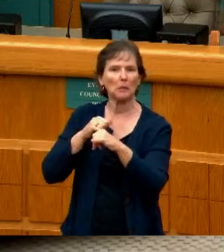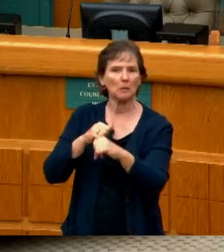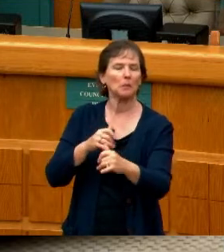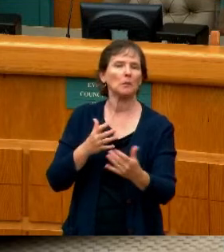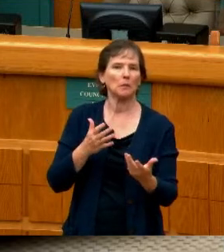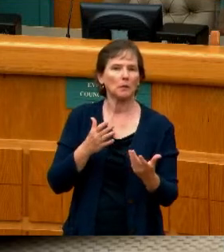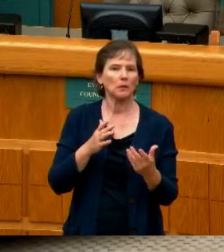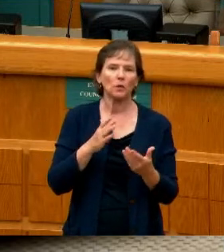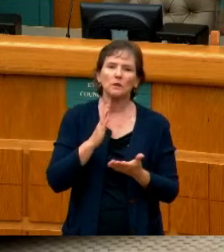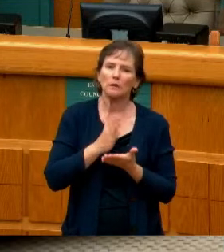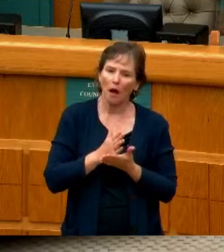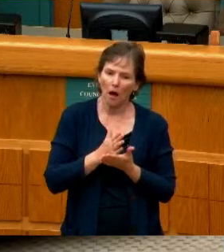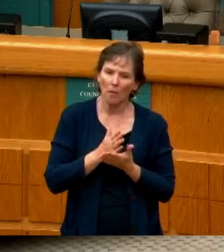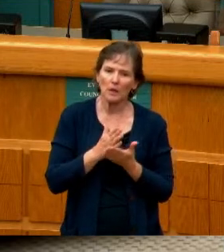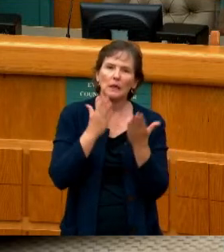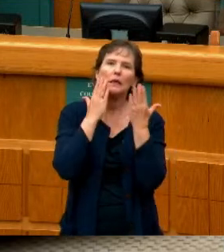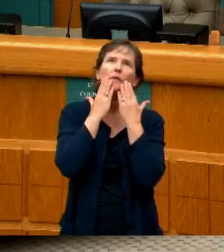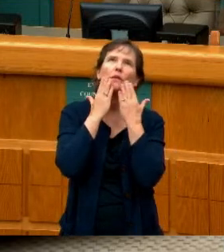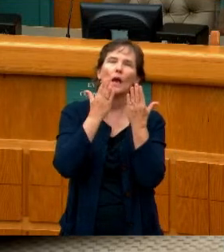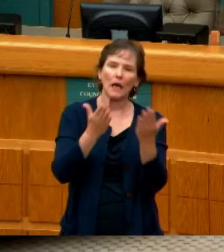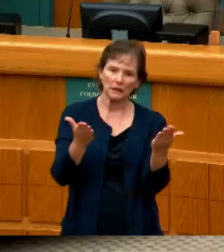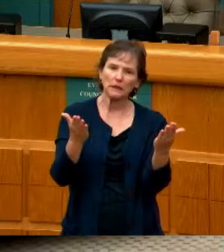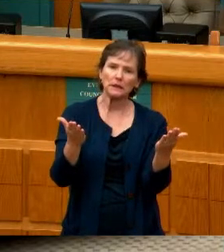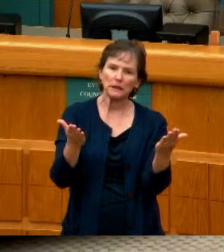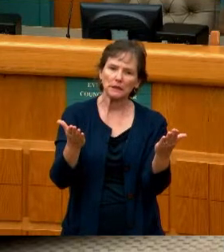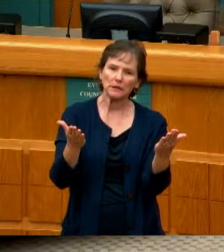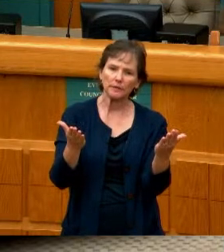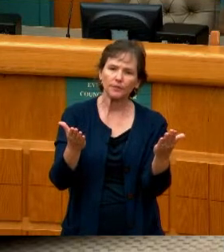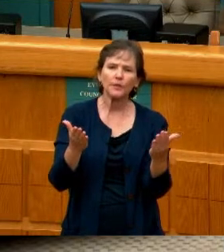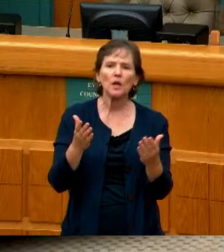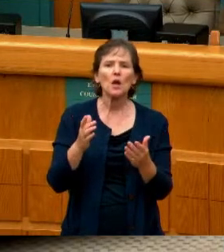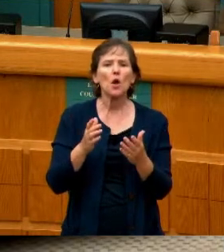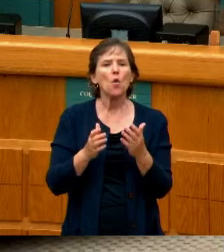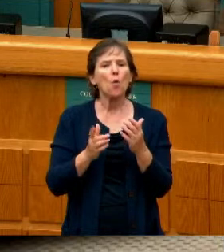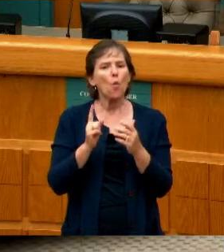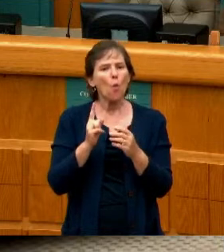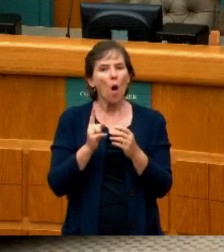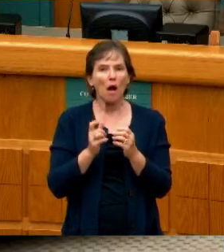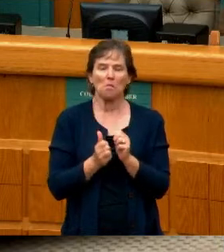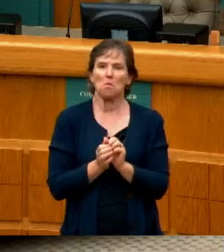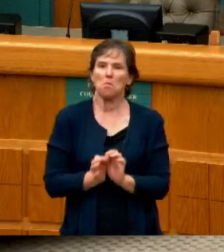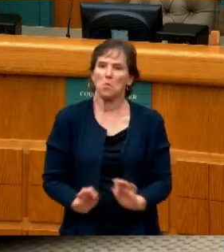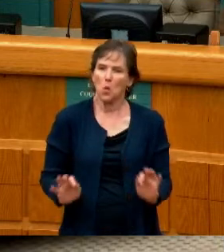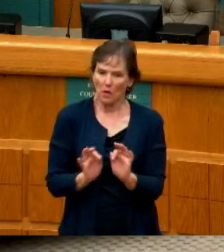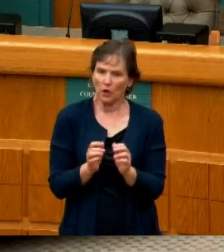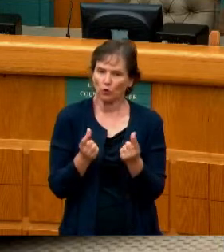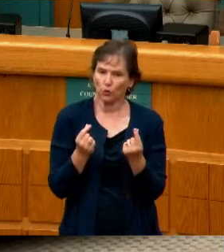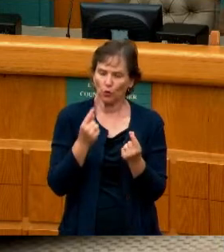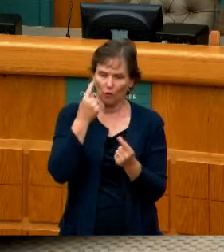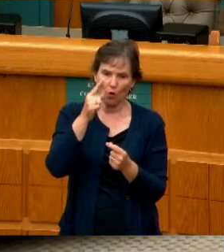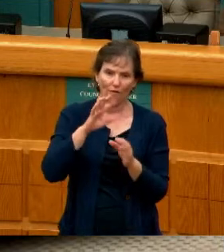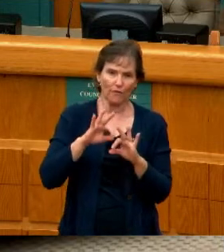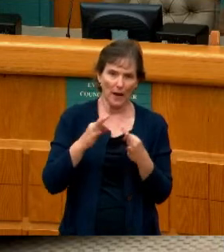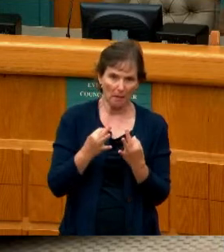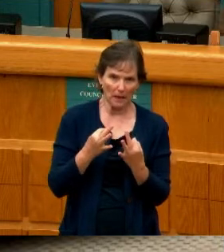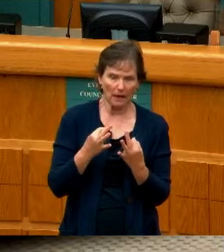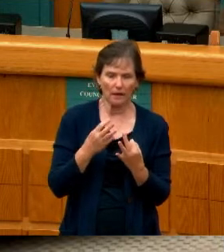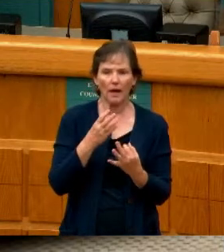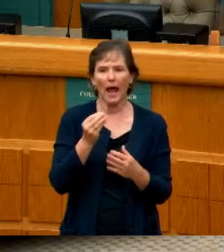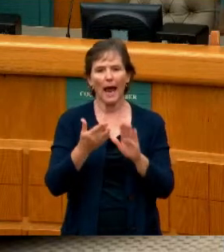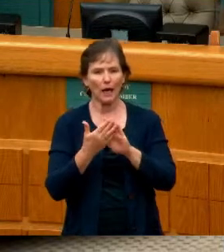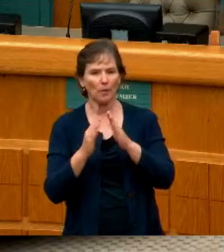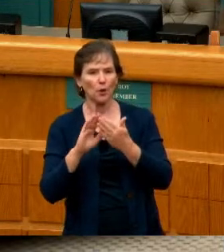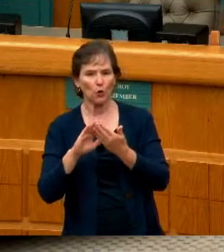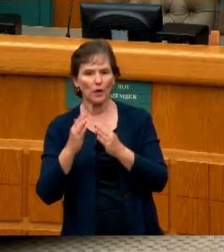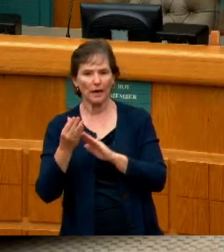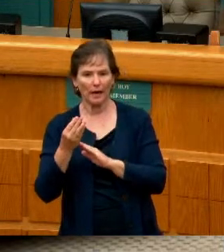us means that we stop and give thanks. One of the most important things we can do for our